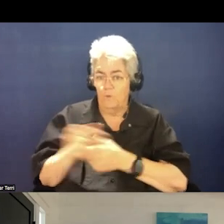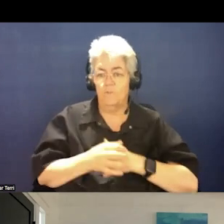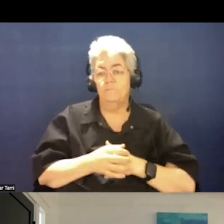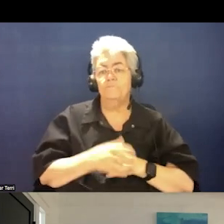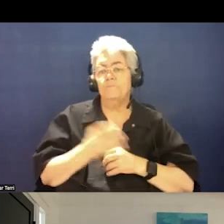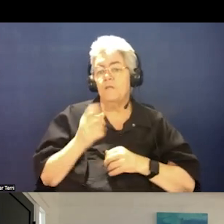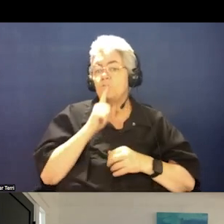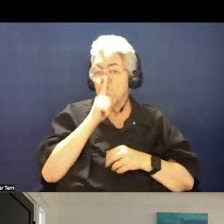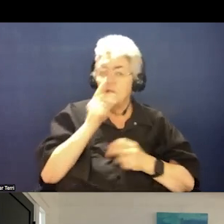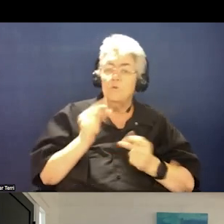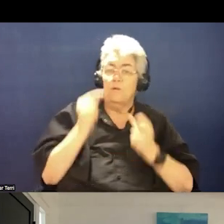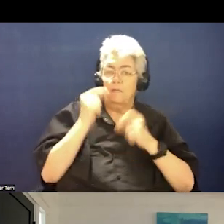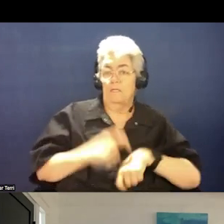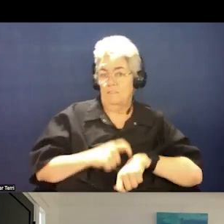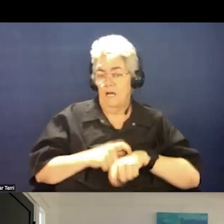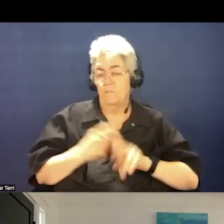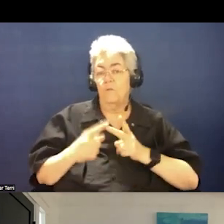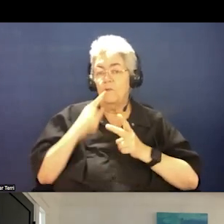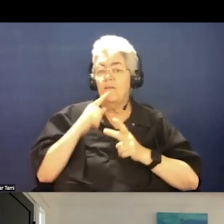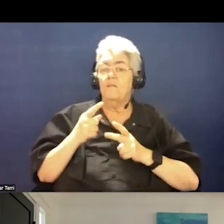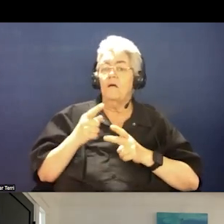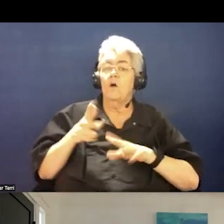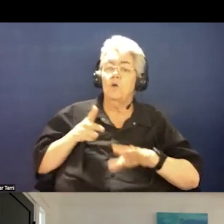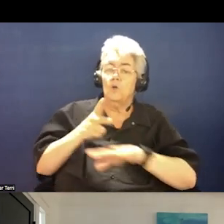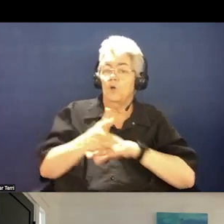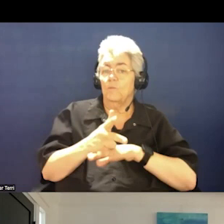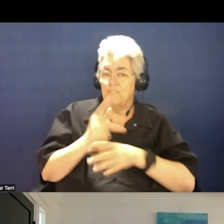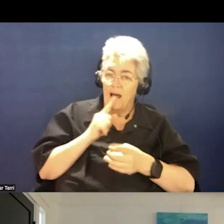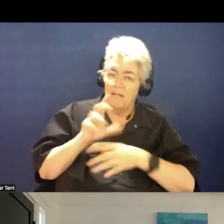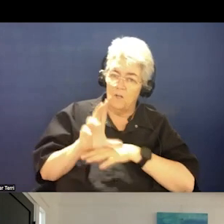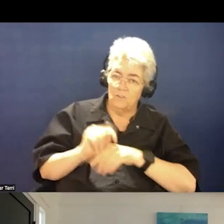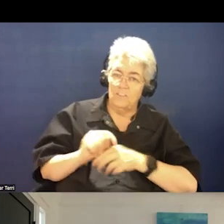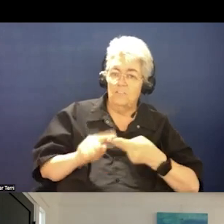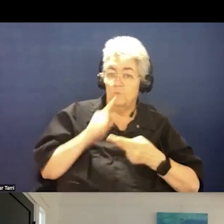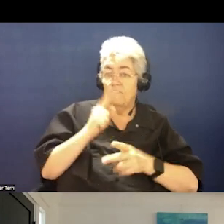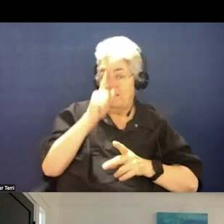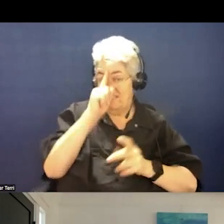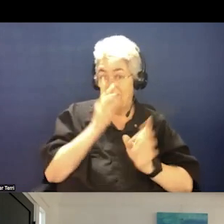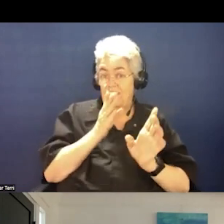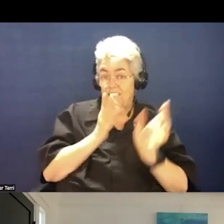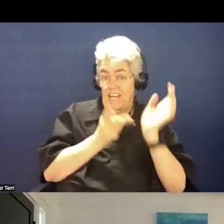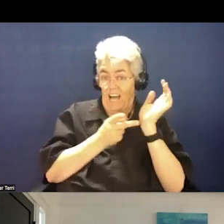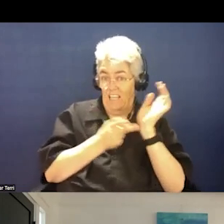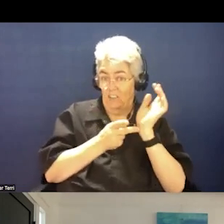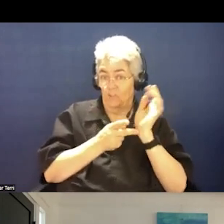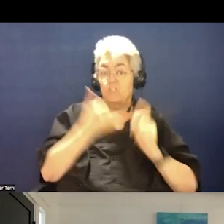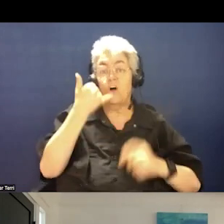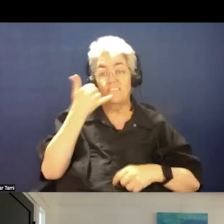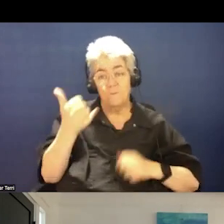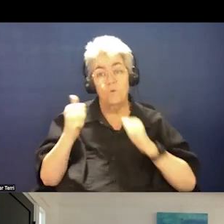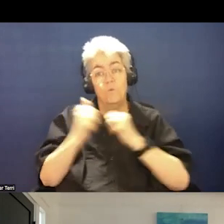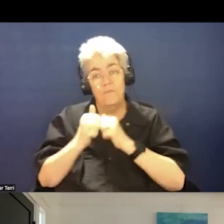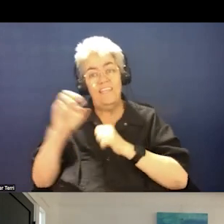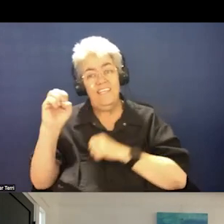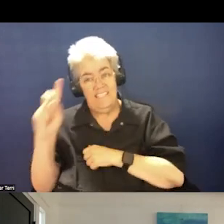timeline, we started with kind of what we call curbside consultations, putting our psychiatrists on the phone with their providers in the ED